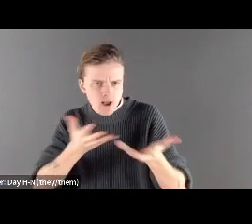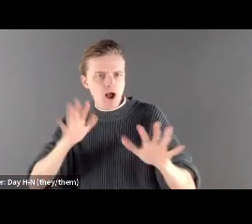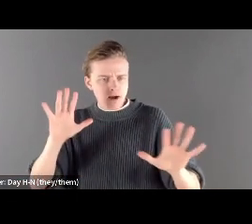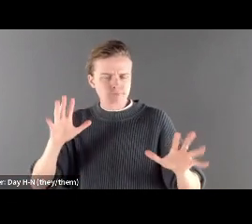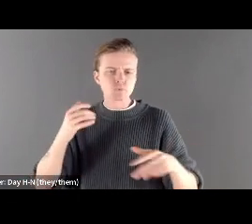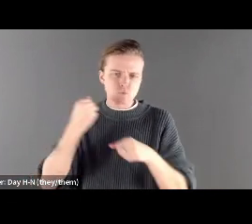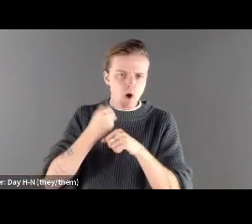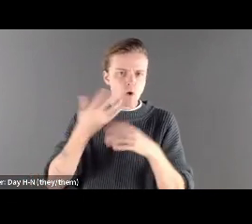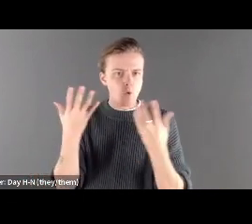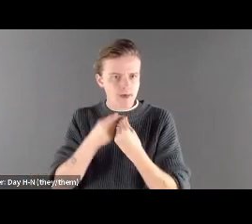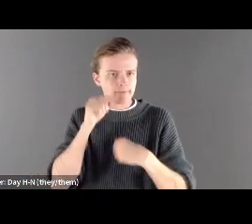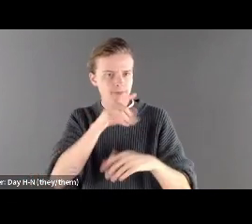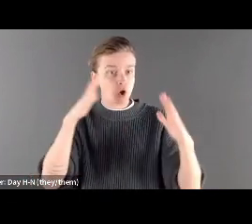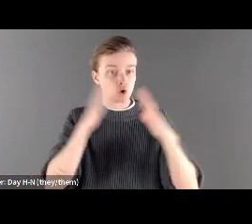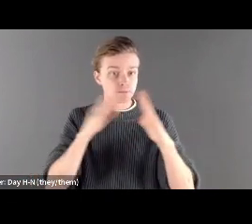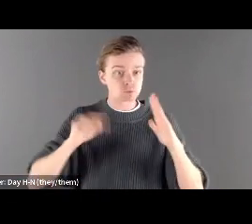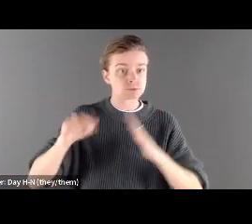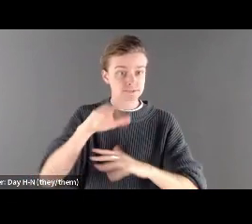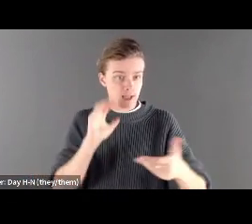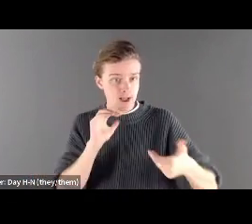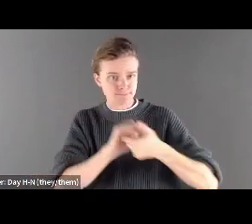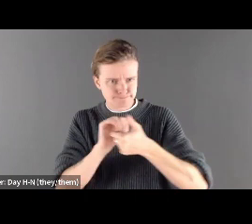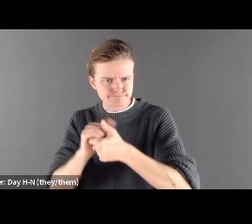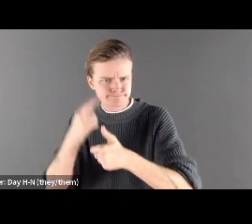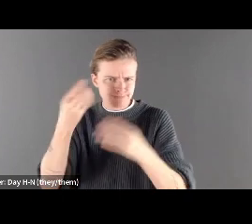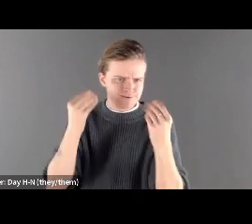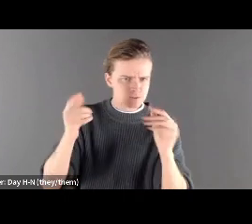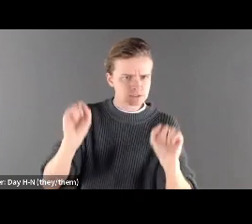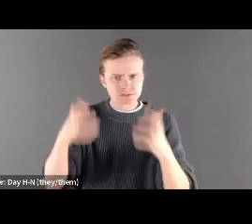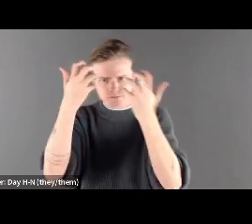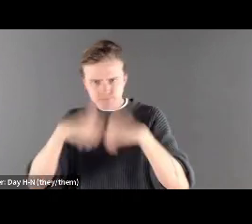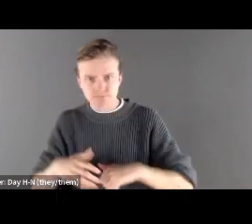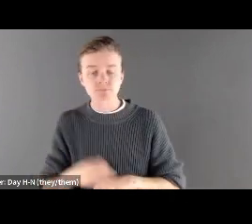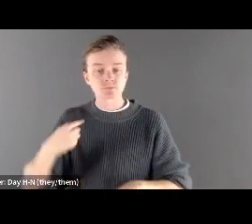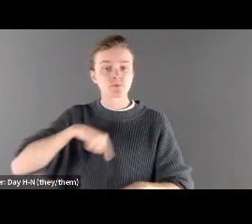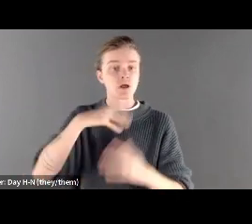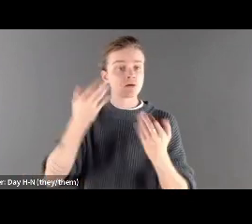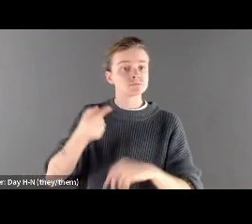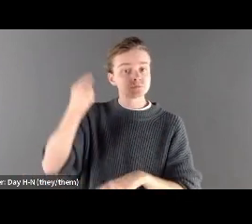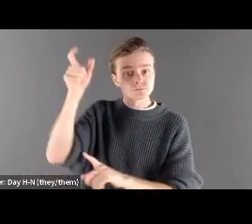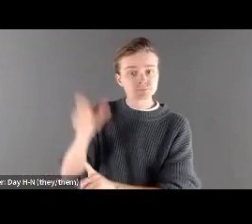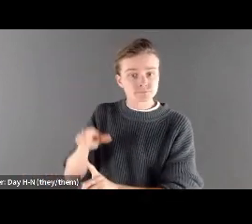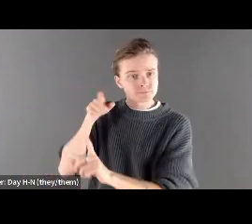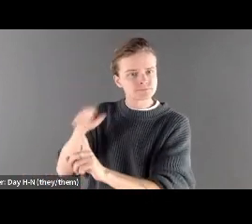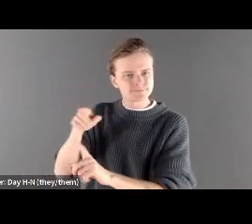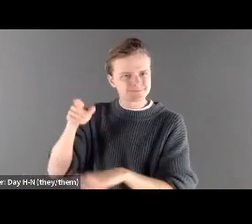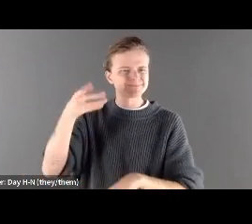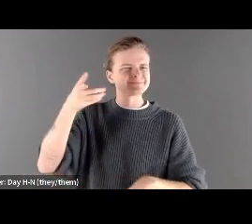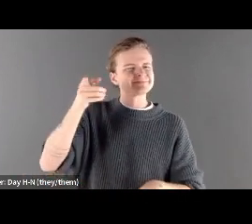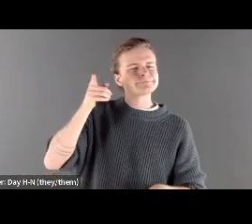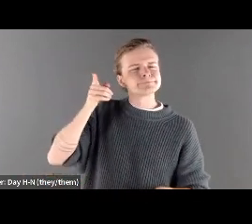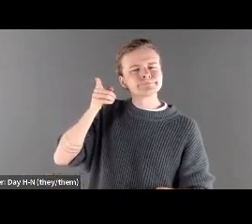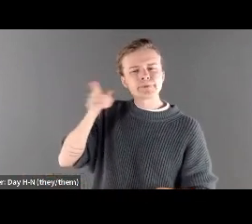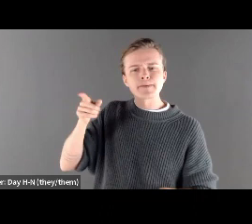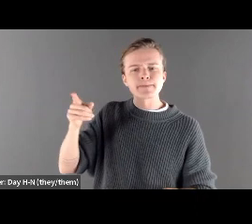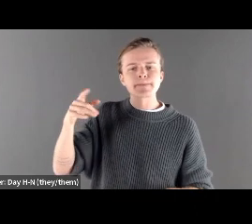So the example involves the case of Derek Ingram, who was a Black Lives Matter protester who had been out protesting in the wake of the